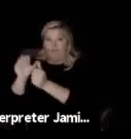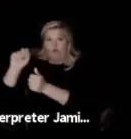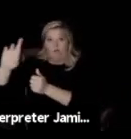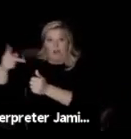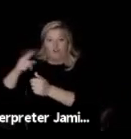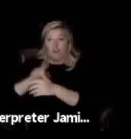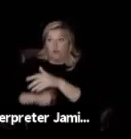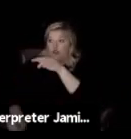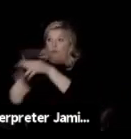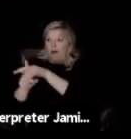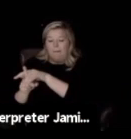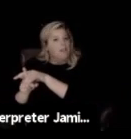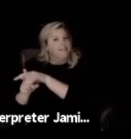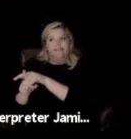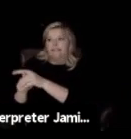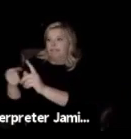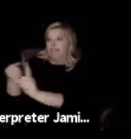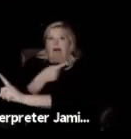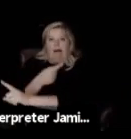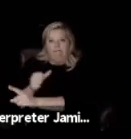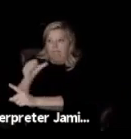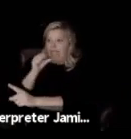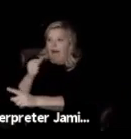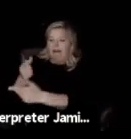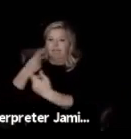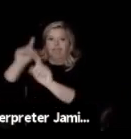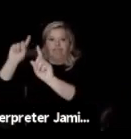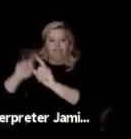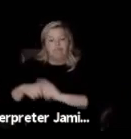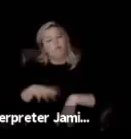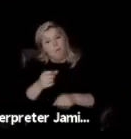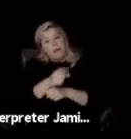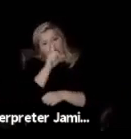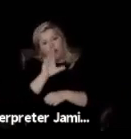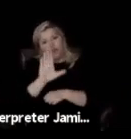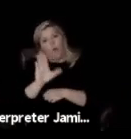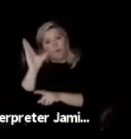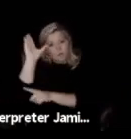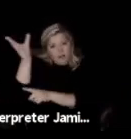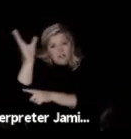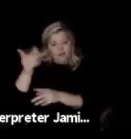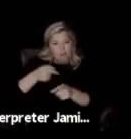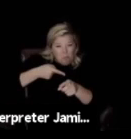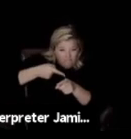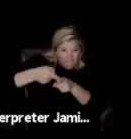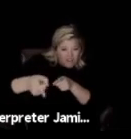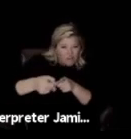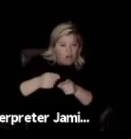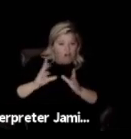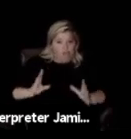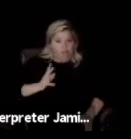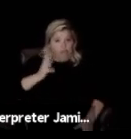come with your A game, get your presentation professionally designed, be ready, because